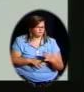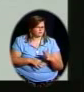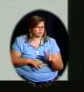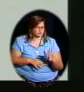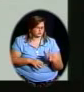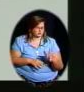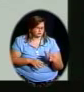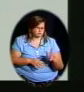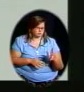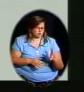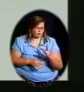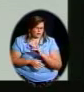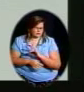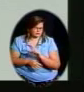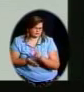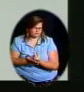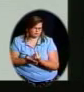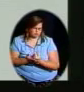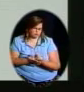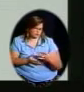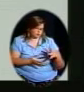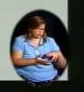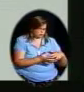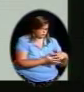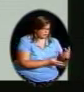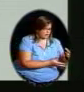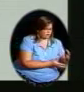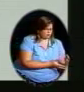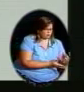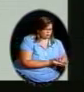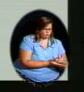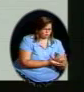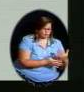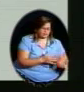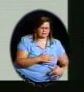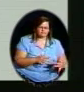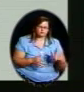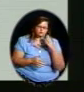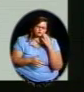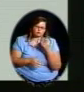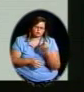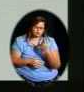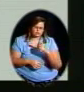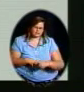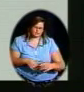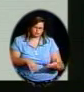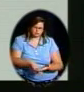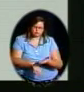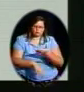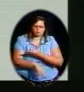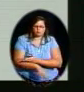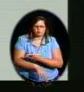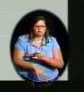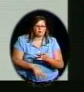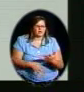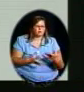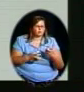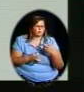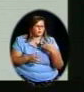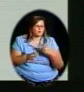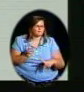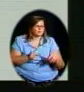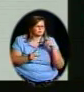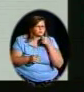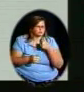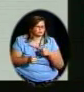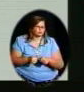the 3rd grade level, for you, that's increasing rigor to help you to read better. But we put it in both those areas to remind everyone these are two areas that